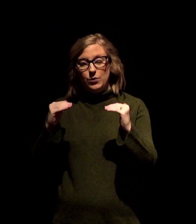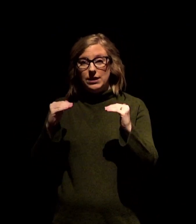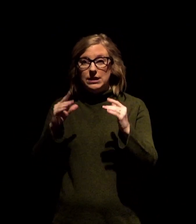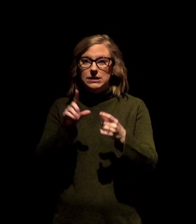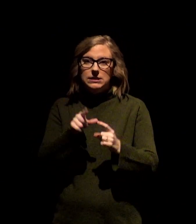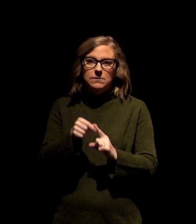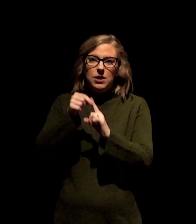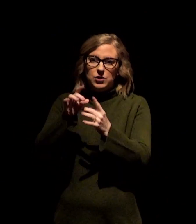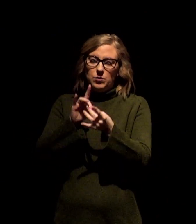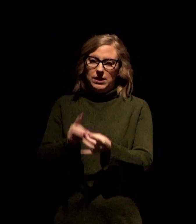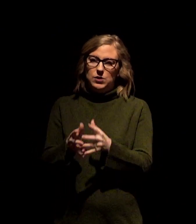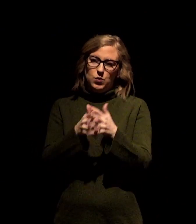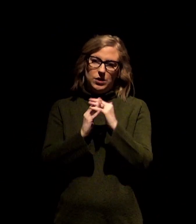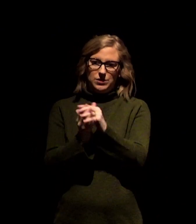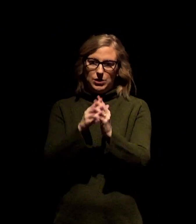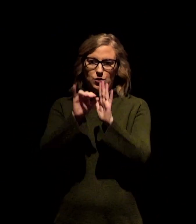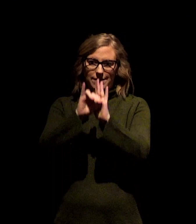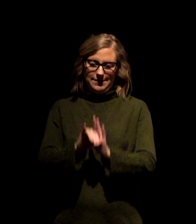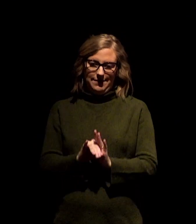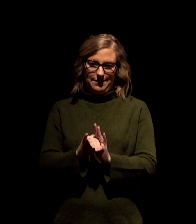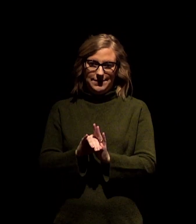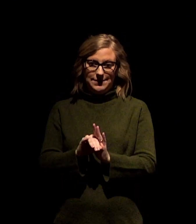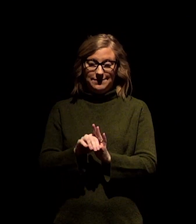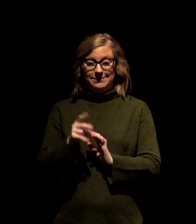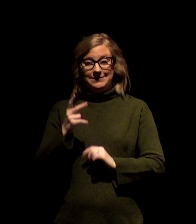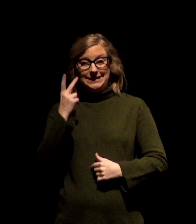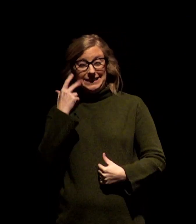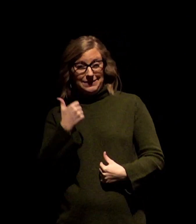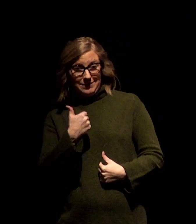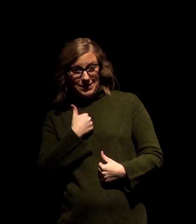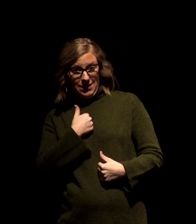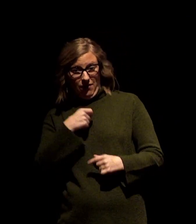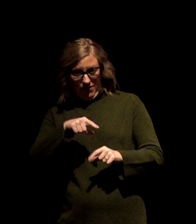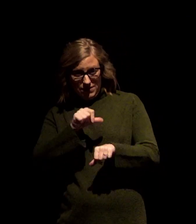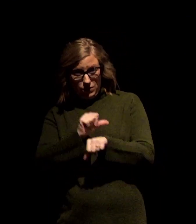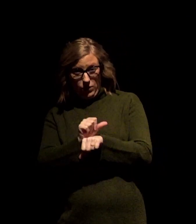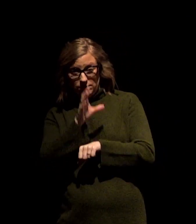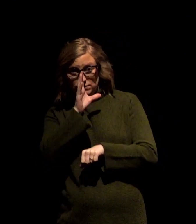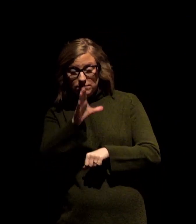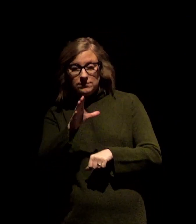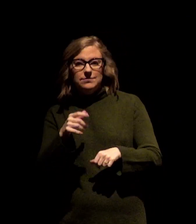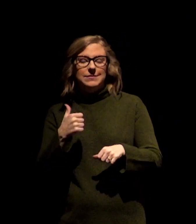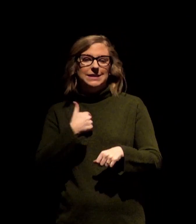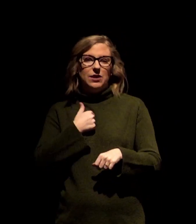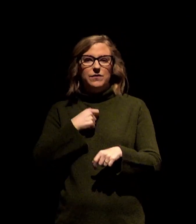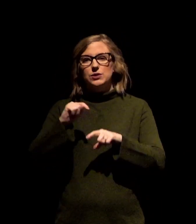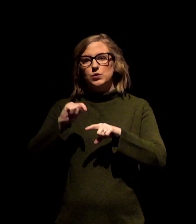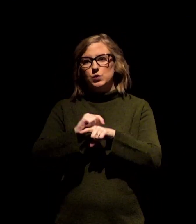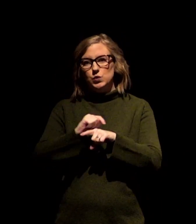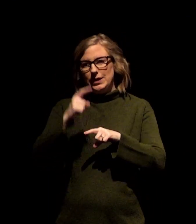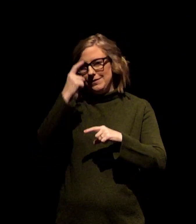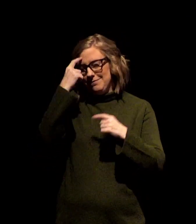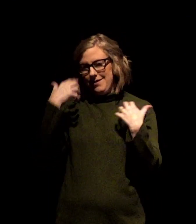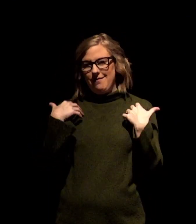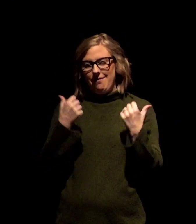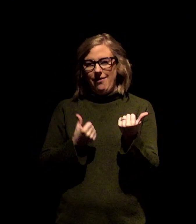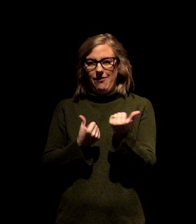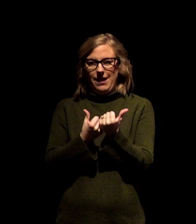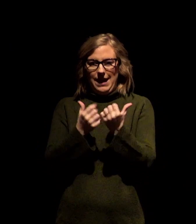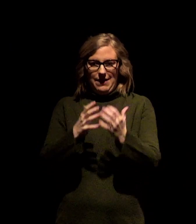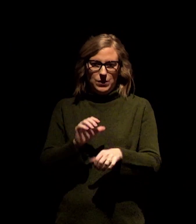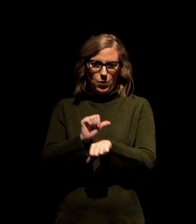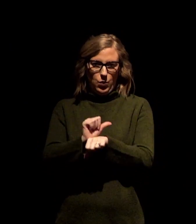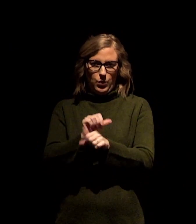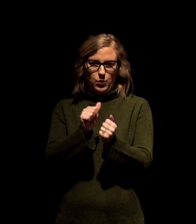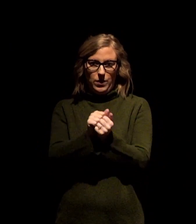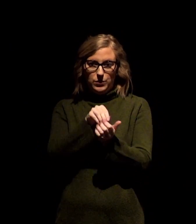identities. I see this directly in my work as a trained mental health advocate for students here at the university. We